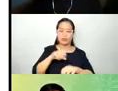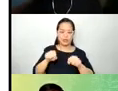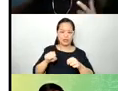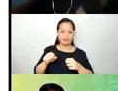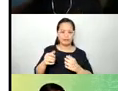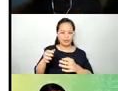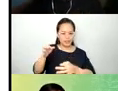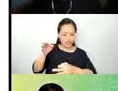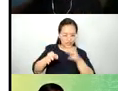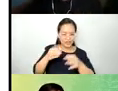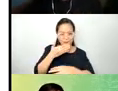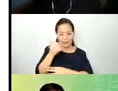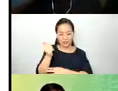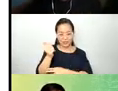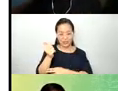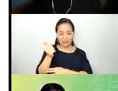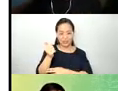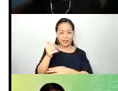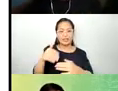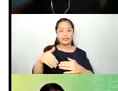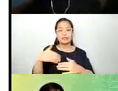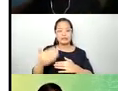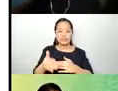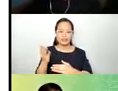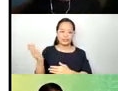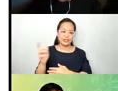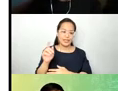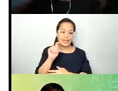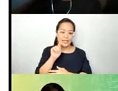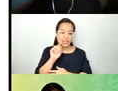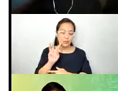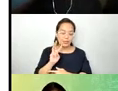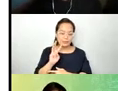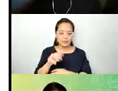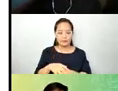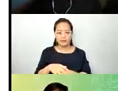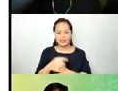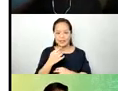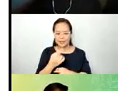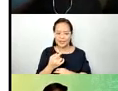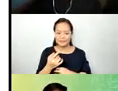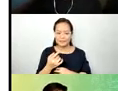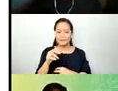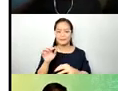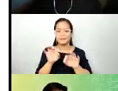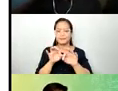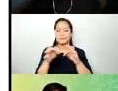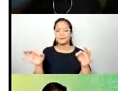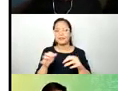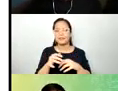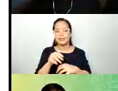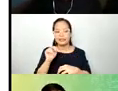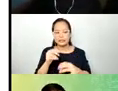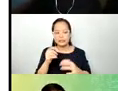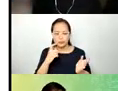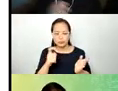This brings me to my third element of empathy, according to Therese Wiseman, which is recognizing other people's emotions.